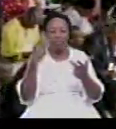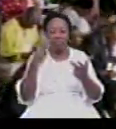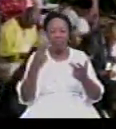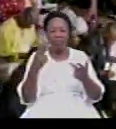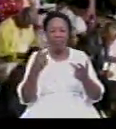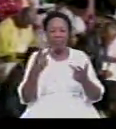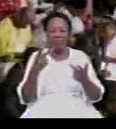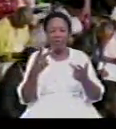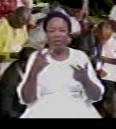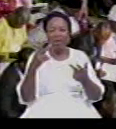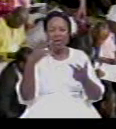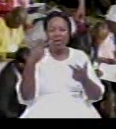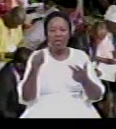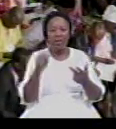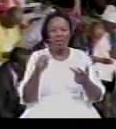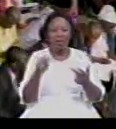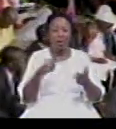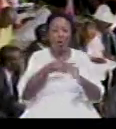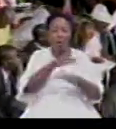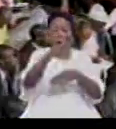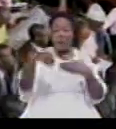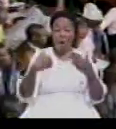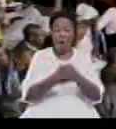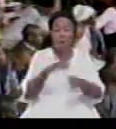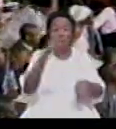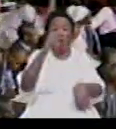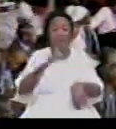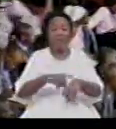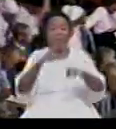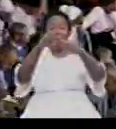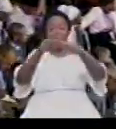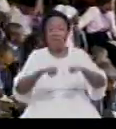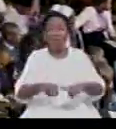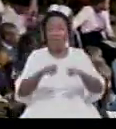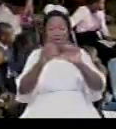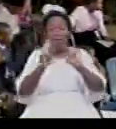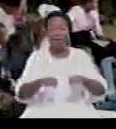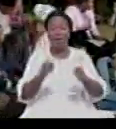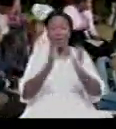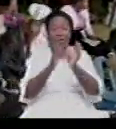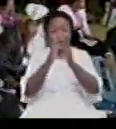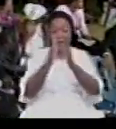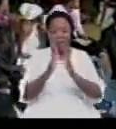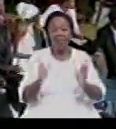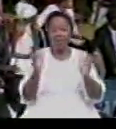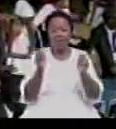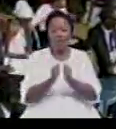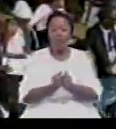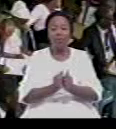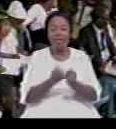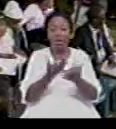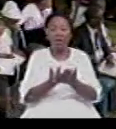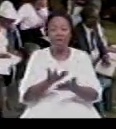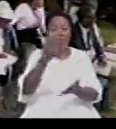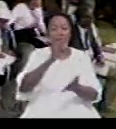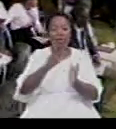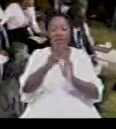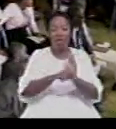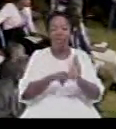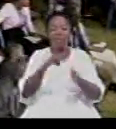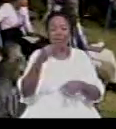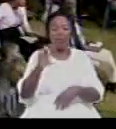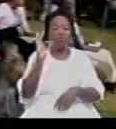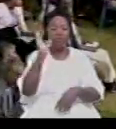the all-time trustworthy Christian with richness of